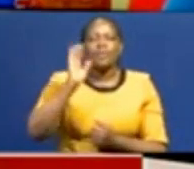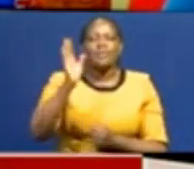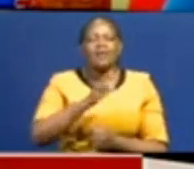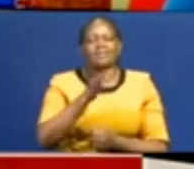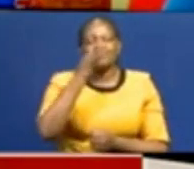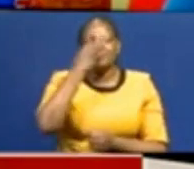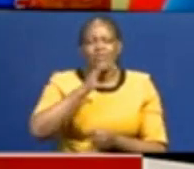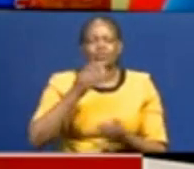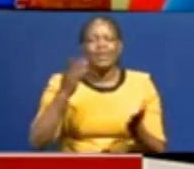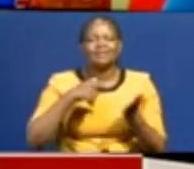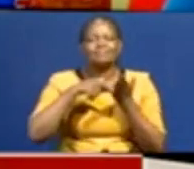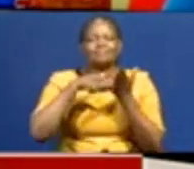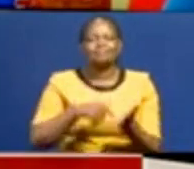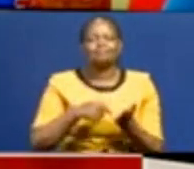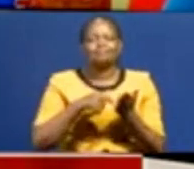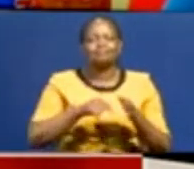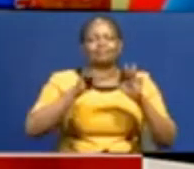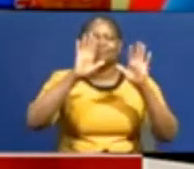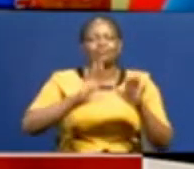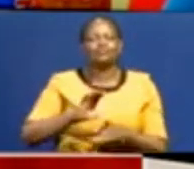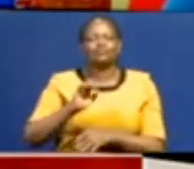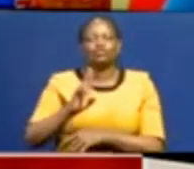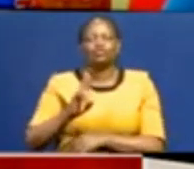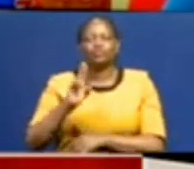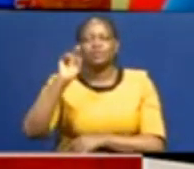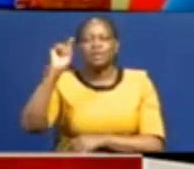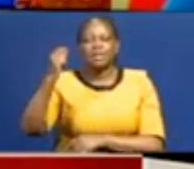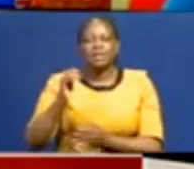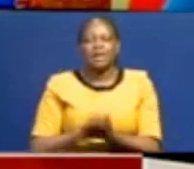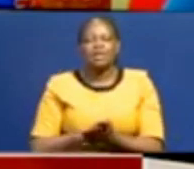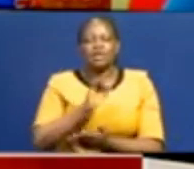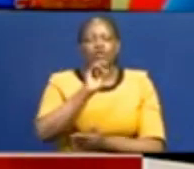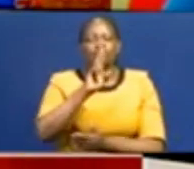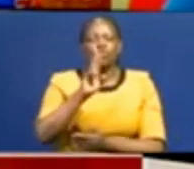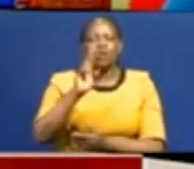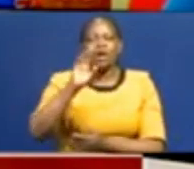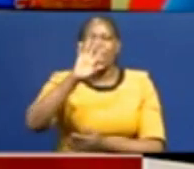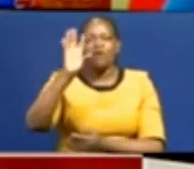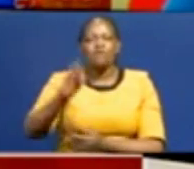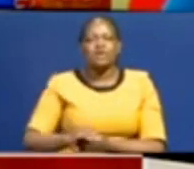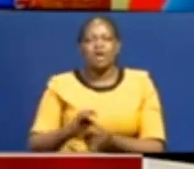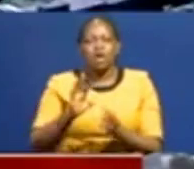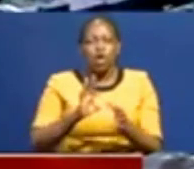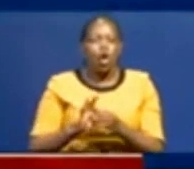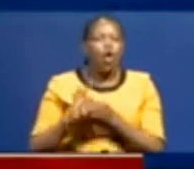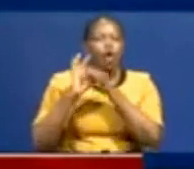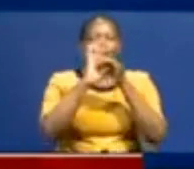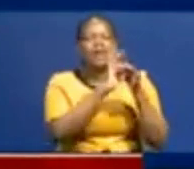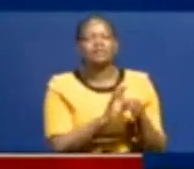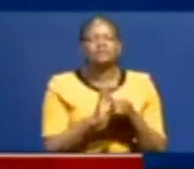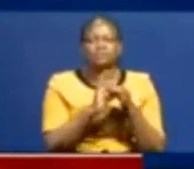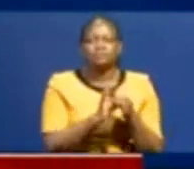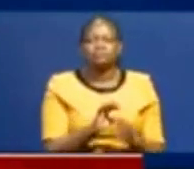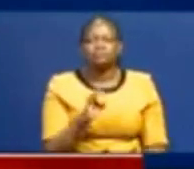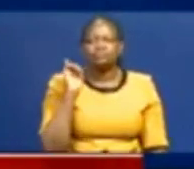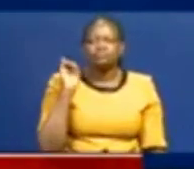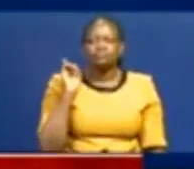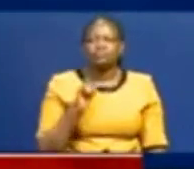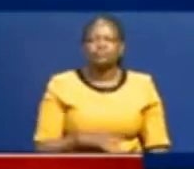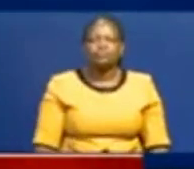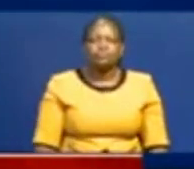he emphasized on the importance of EU-Kenya and EU-Africa cooperation. Climate